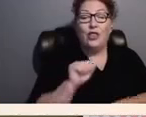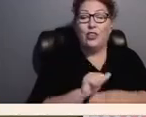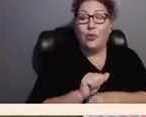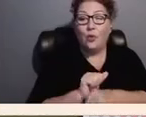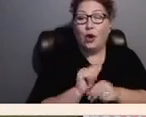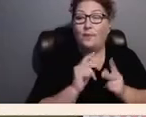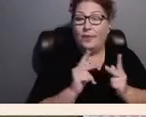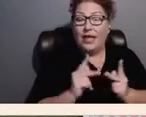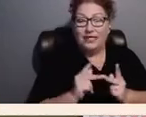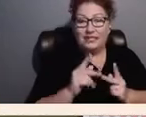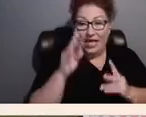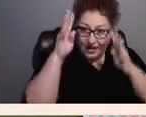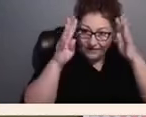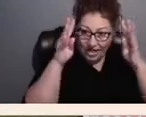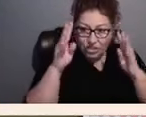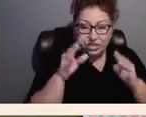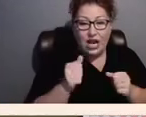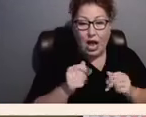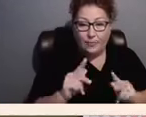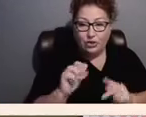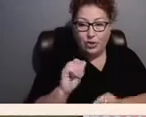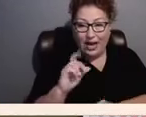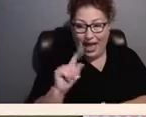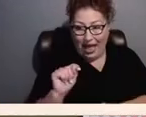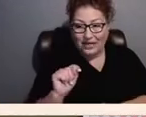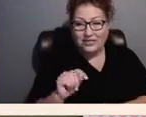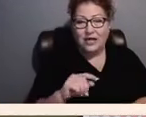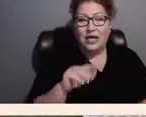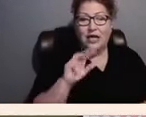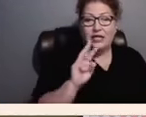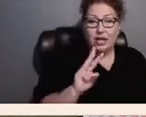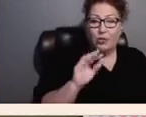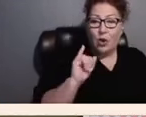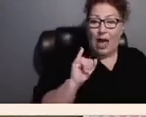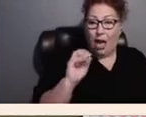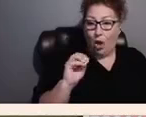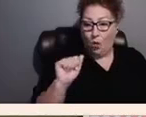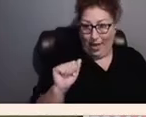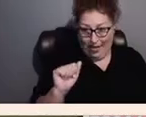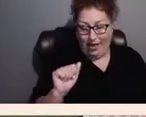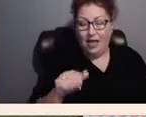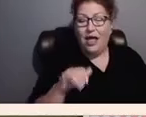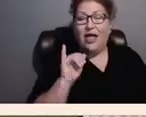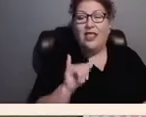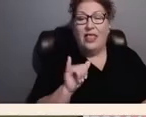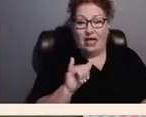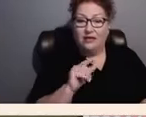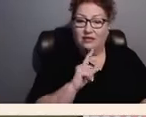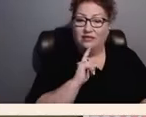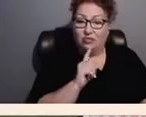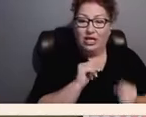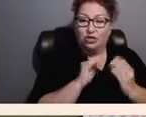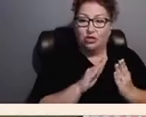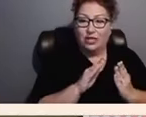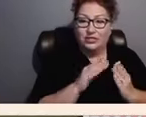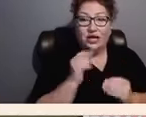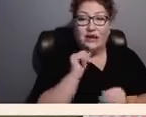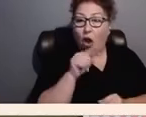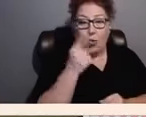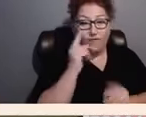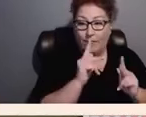Innovation Opportunity Act, WIOA, they actually address this, not just for people with disabilities, which